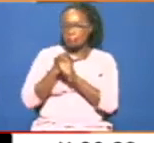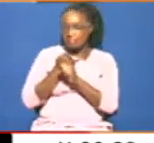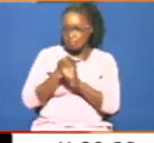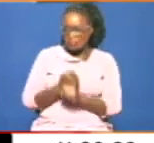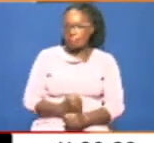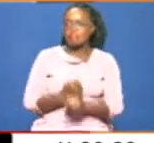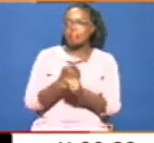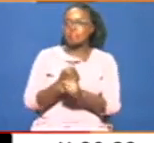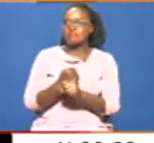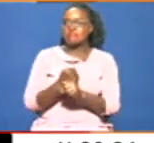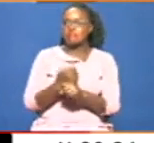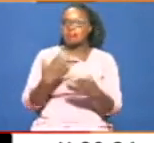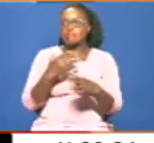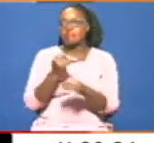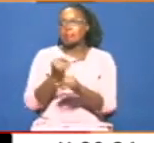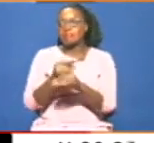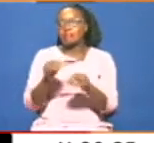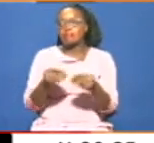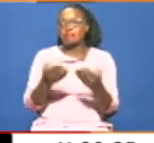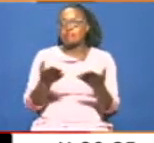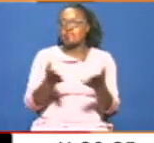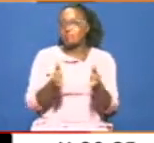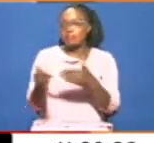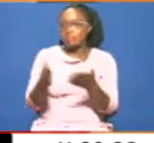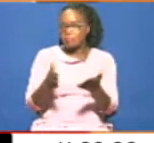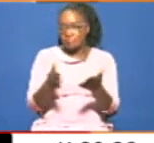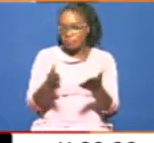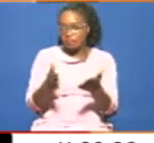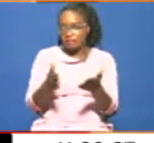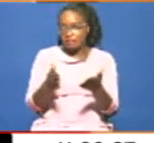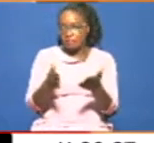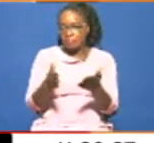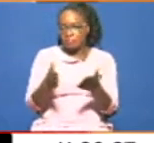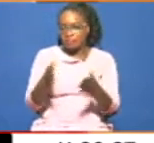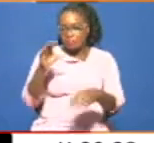People need jobs, and they, when they are given those opportunities, they take them up